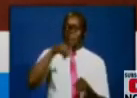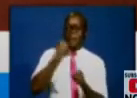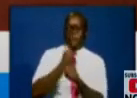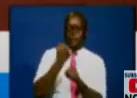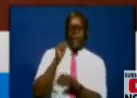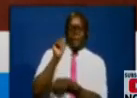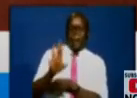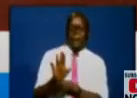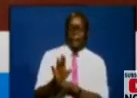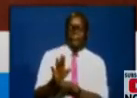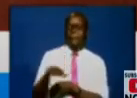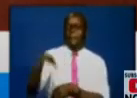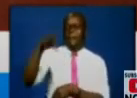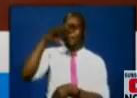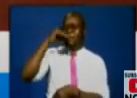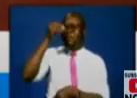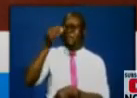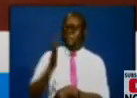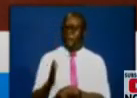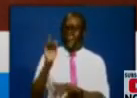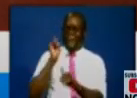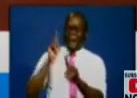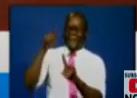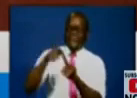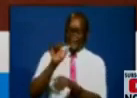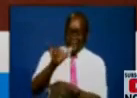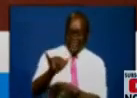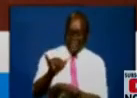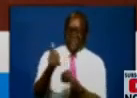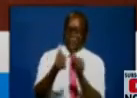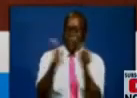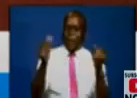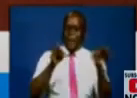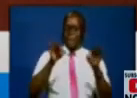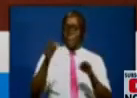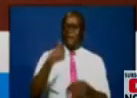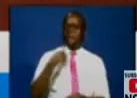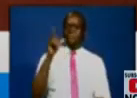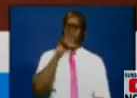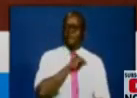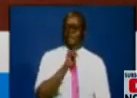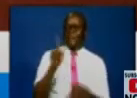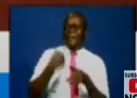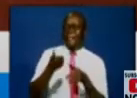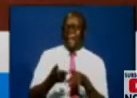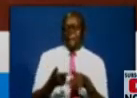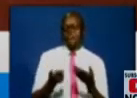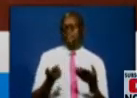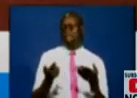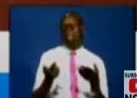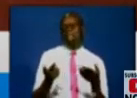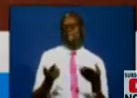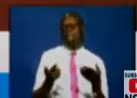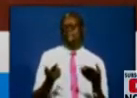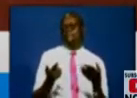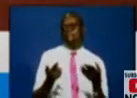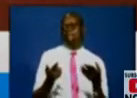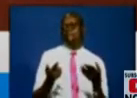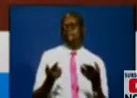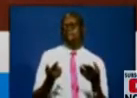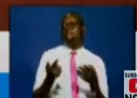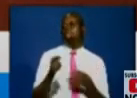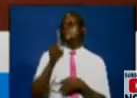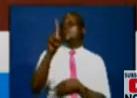work. Mr. Speaker, until that is properly explained to me, then it will have been left on the hands of this house that at